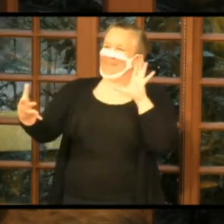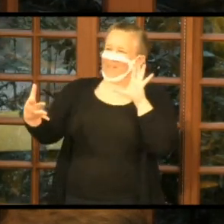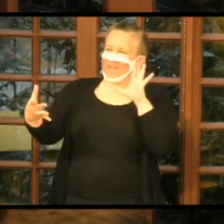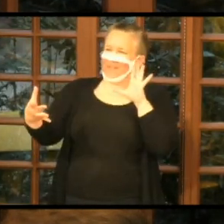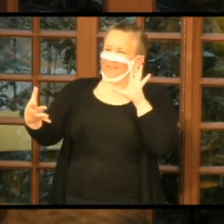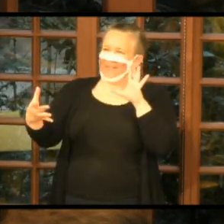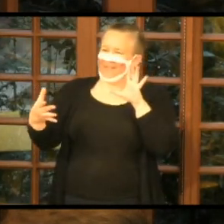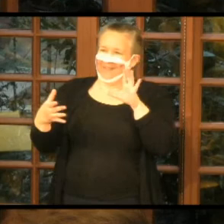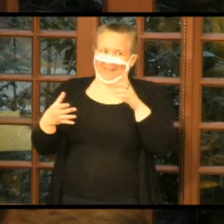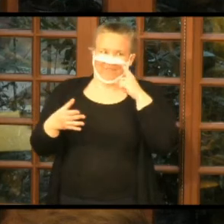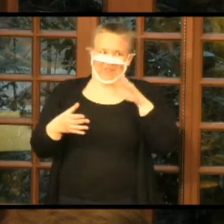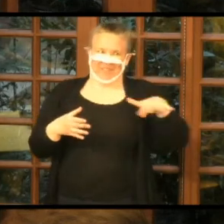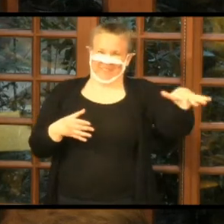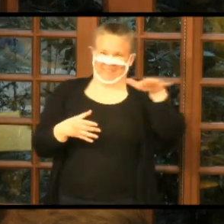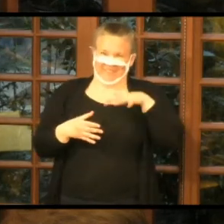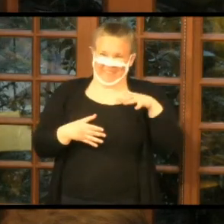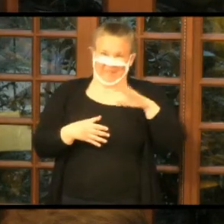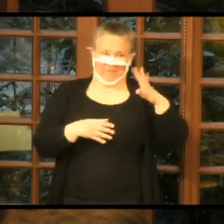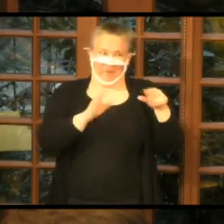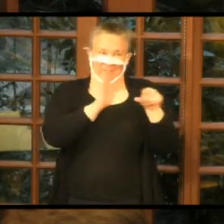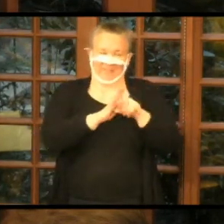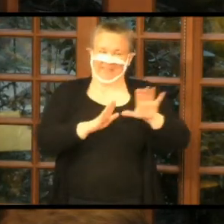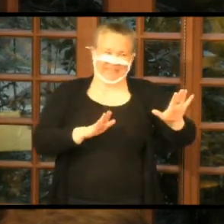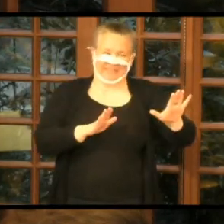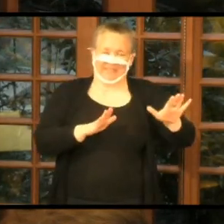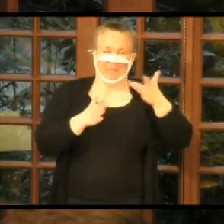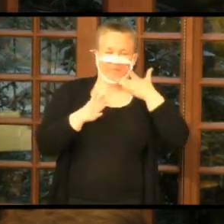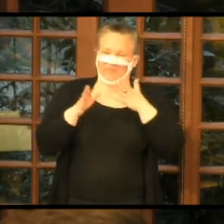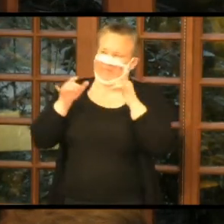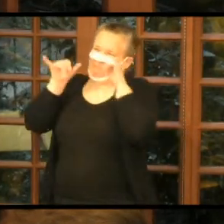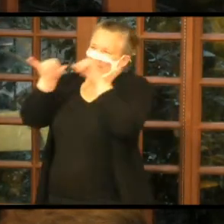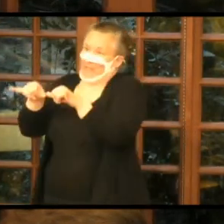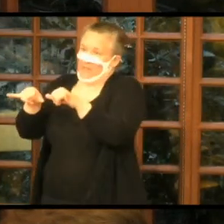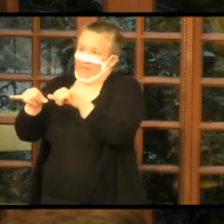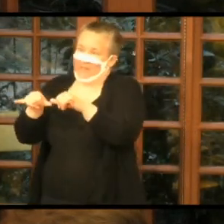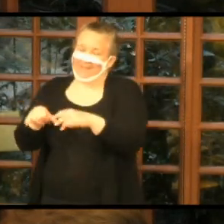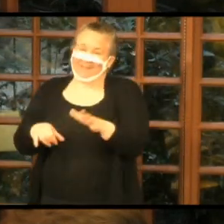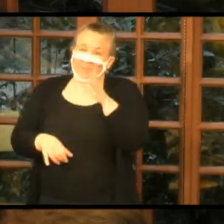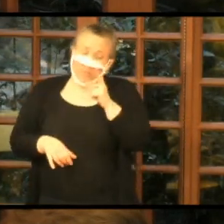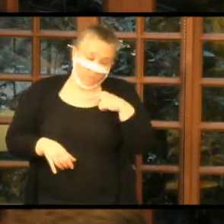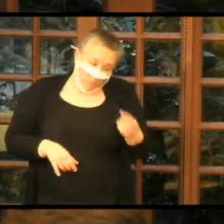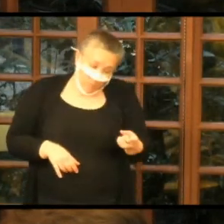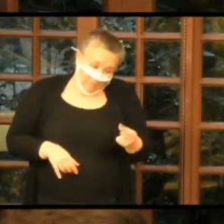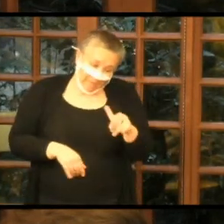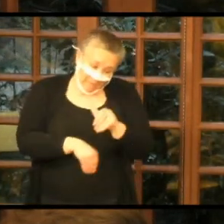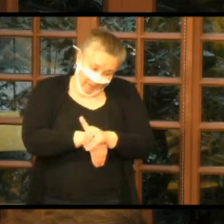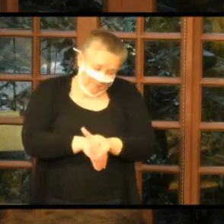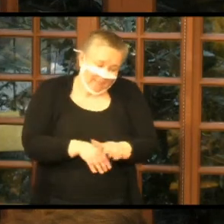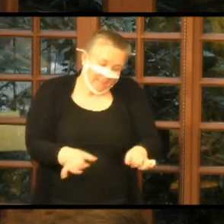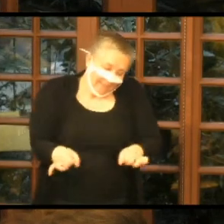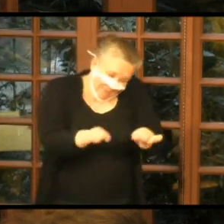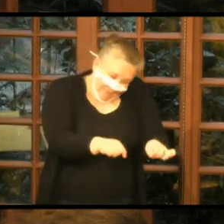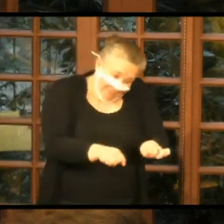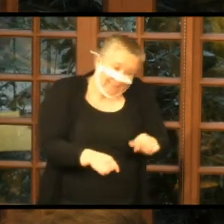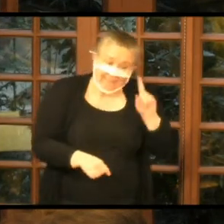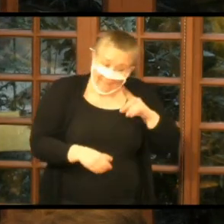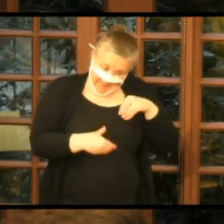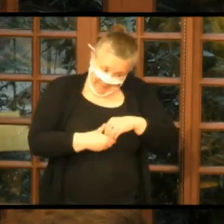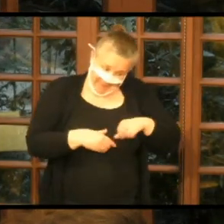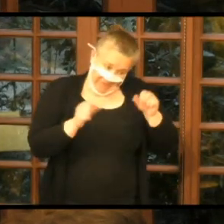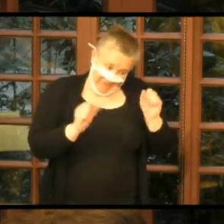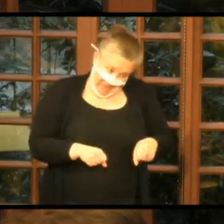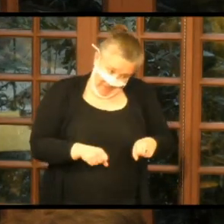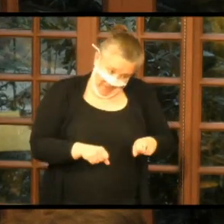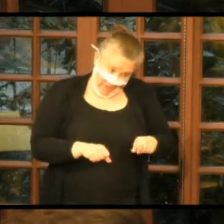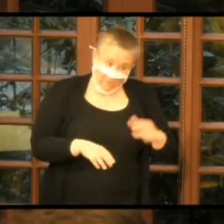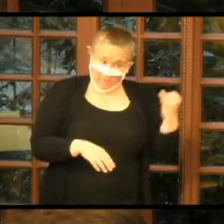such hostile territory as the fourth grade. You can be deaf on the inside, her mother said that night when she tucked her in, but you can never do that